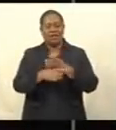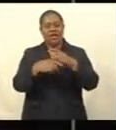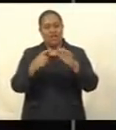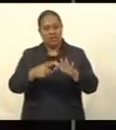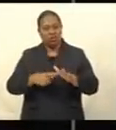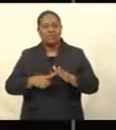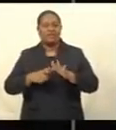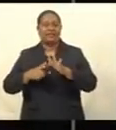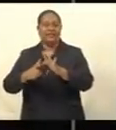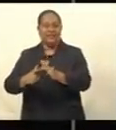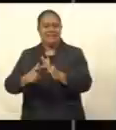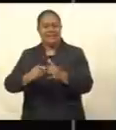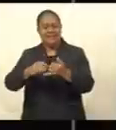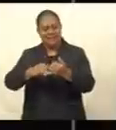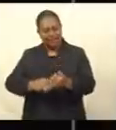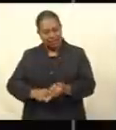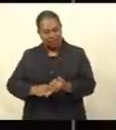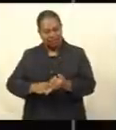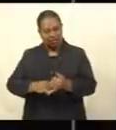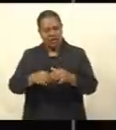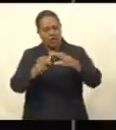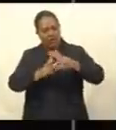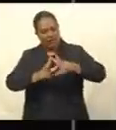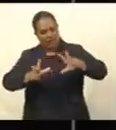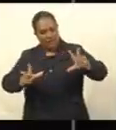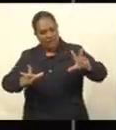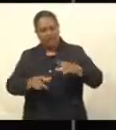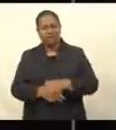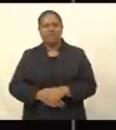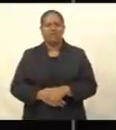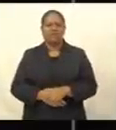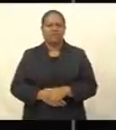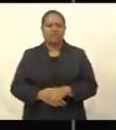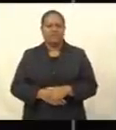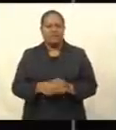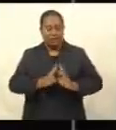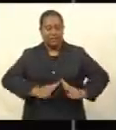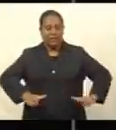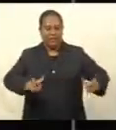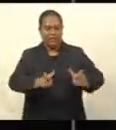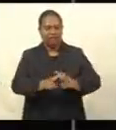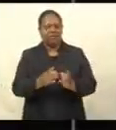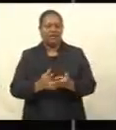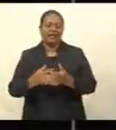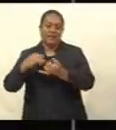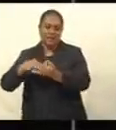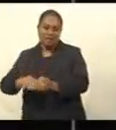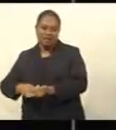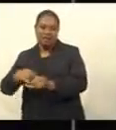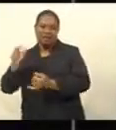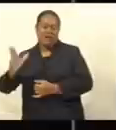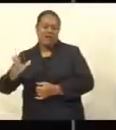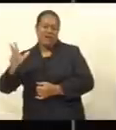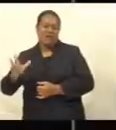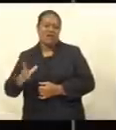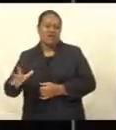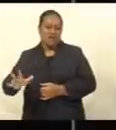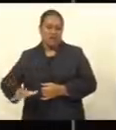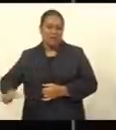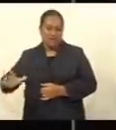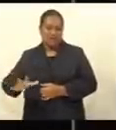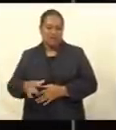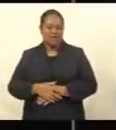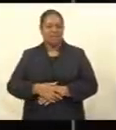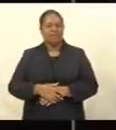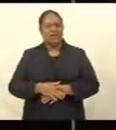eastern half and southern parts of Viti Levu, Kandavu and nearby smaller islands, southern Lao and Lomai Viti groups. A trough